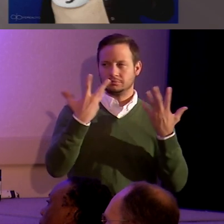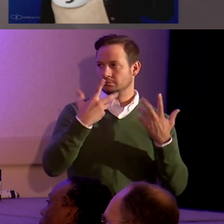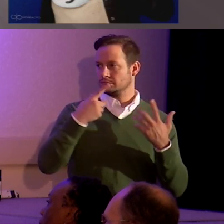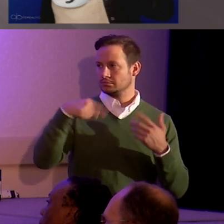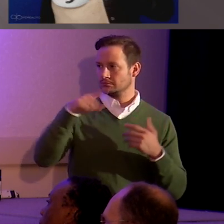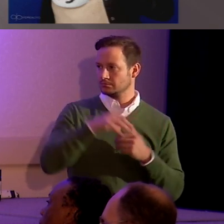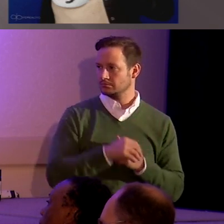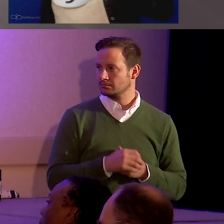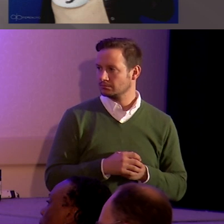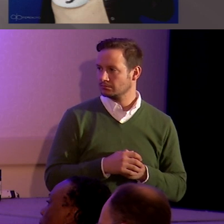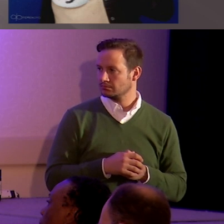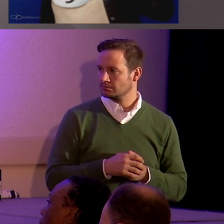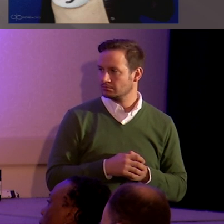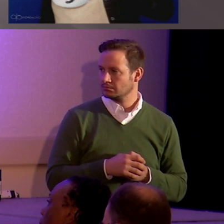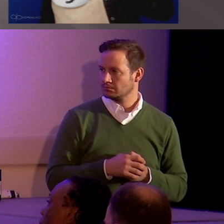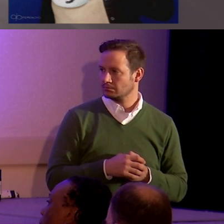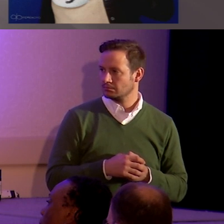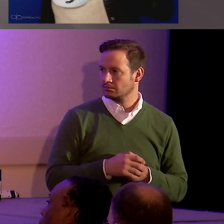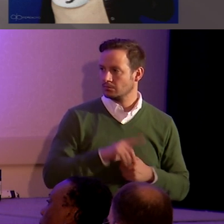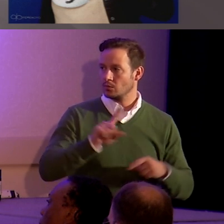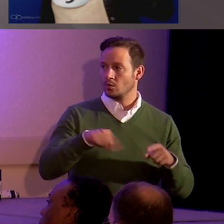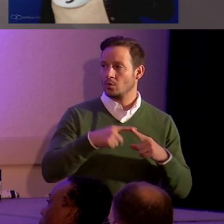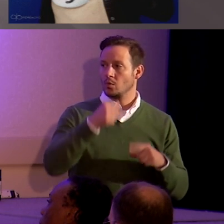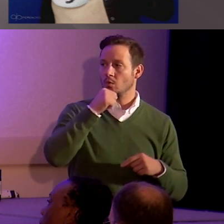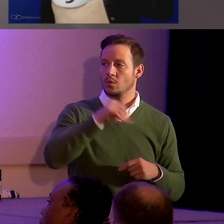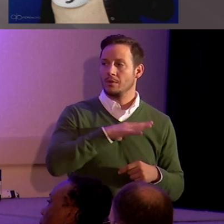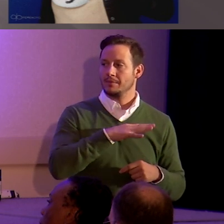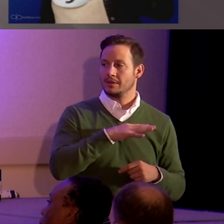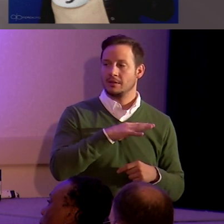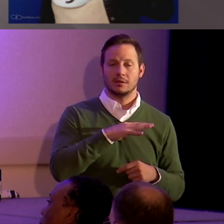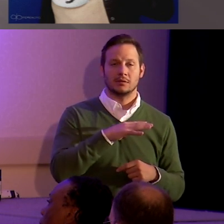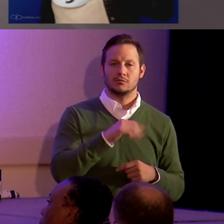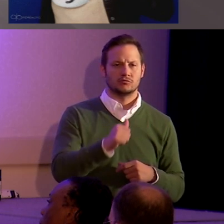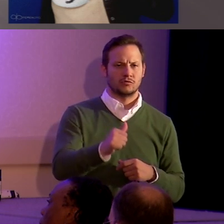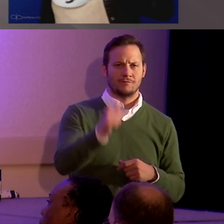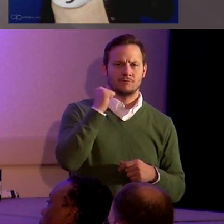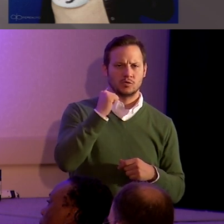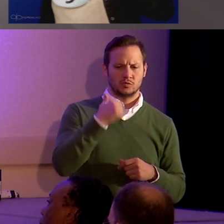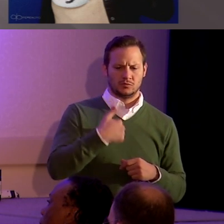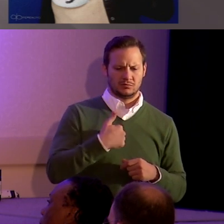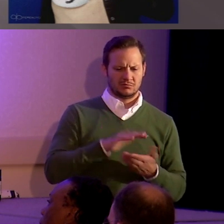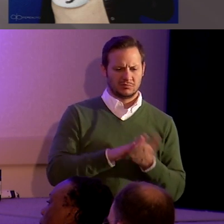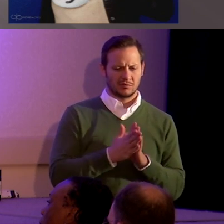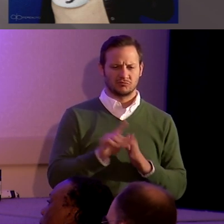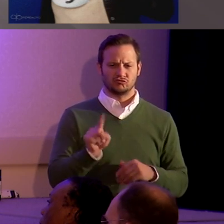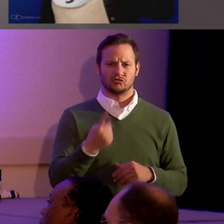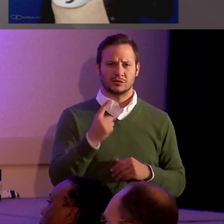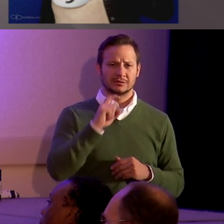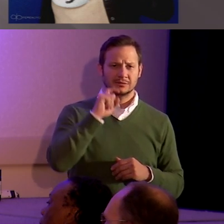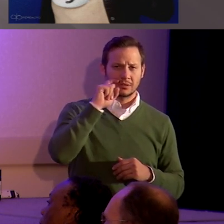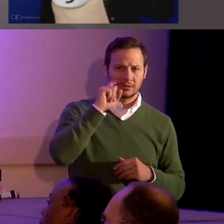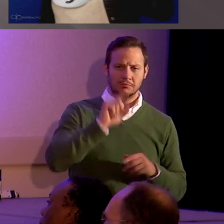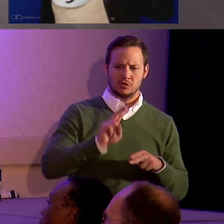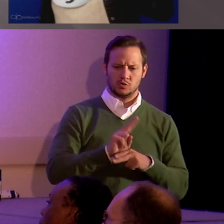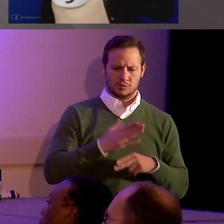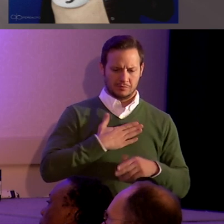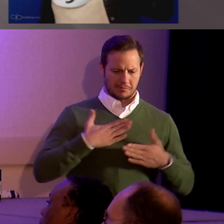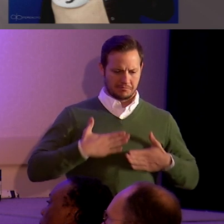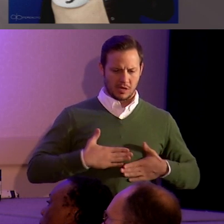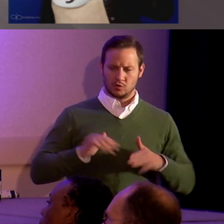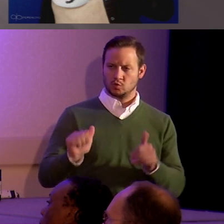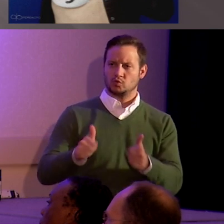As Soraya Shamali writes, when women refuse to sexualize themselves and use their bodies to challenge powerful